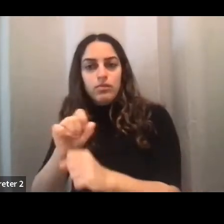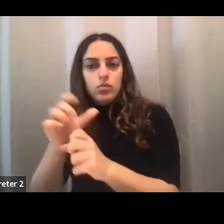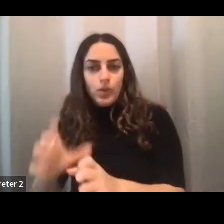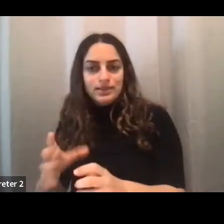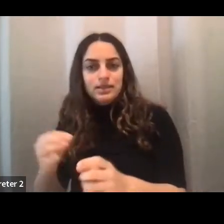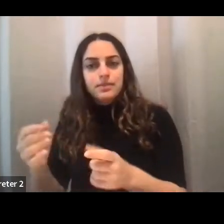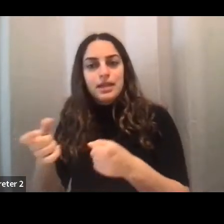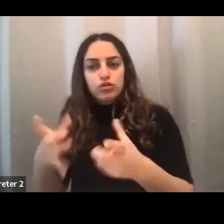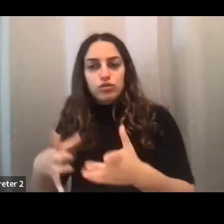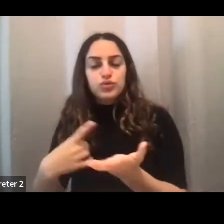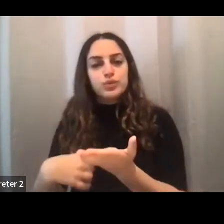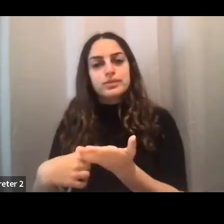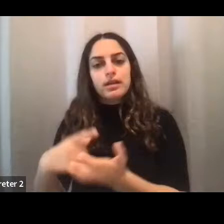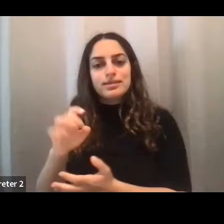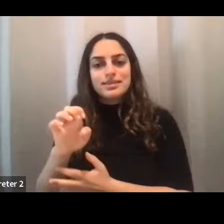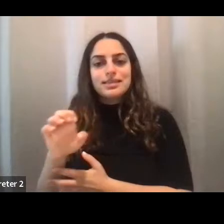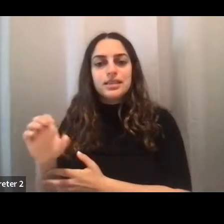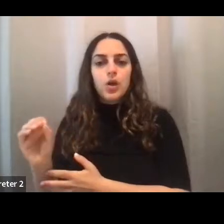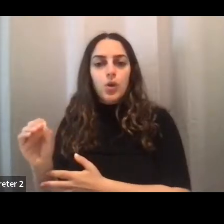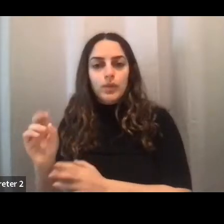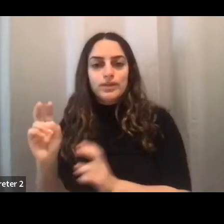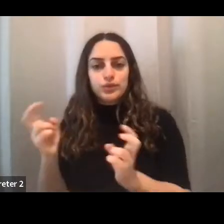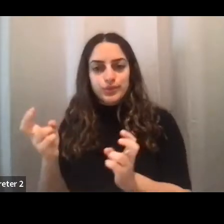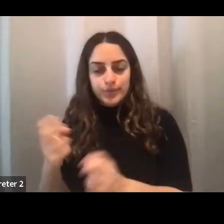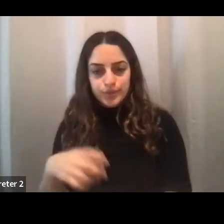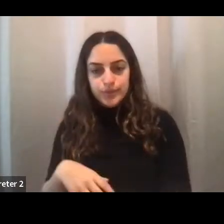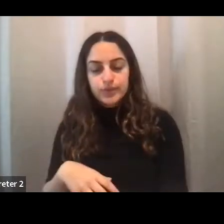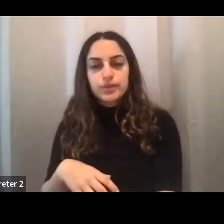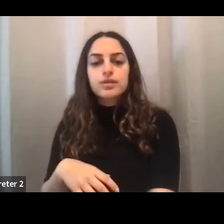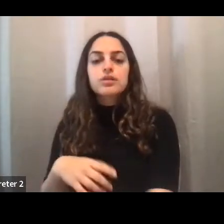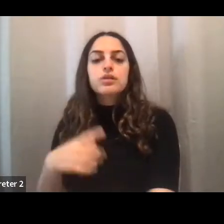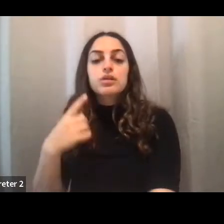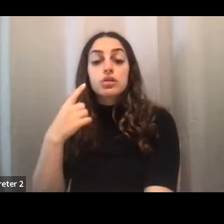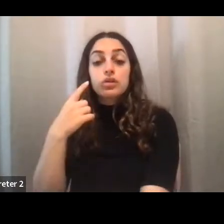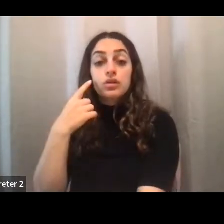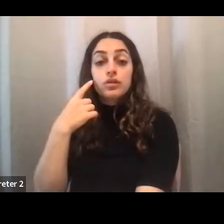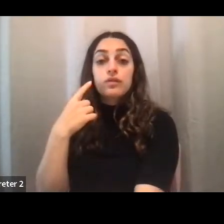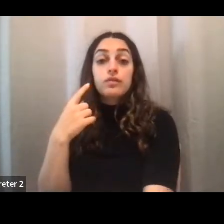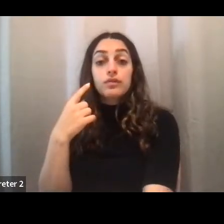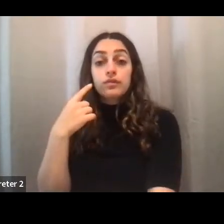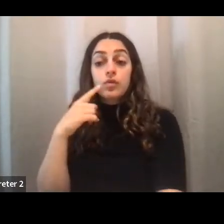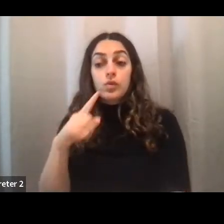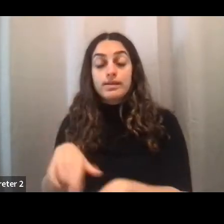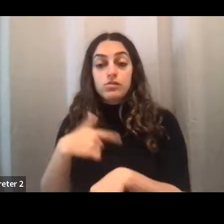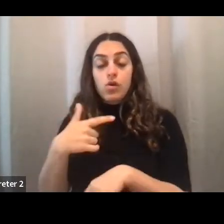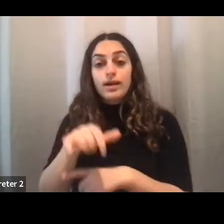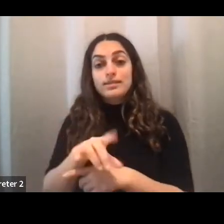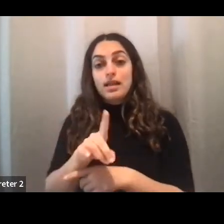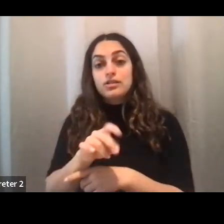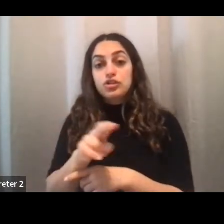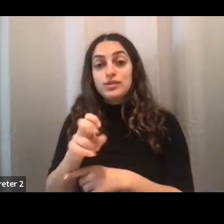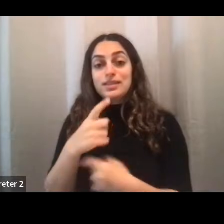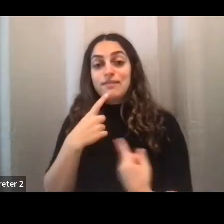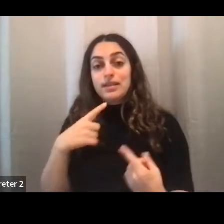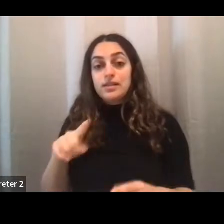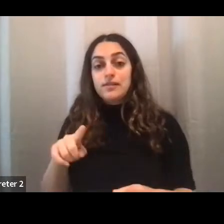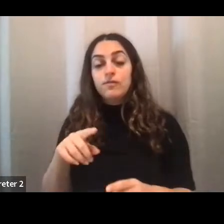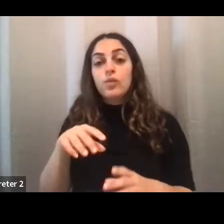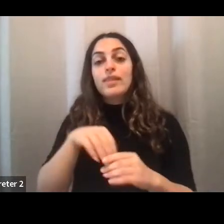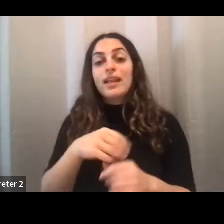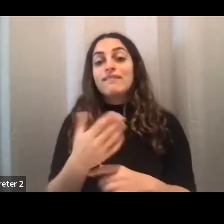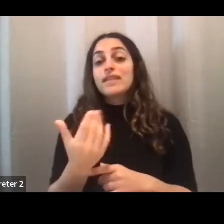eeo issues for as long as the decree is effective within 15 days of